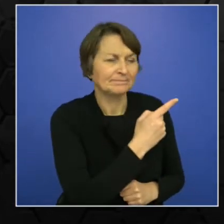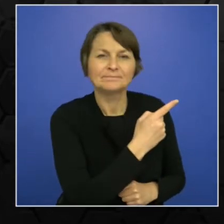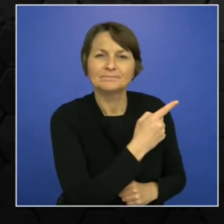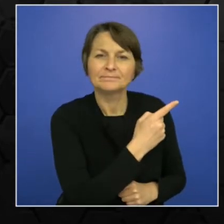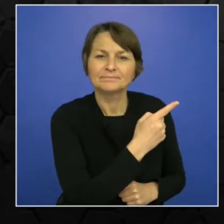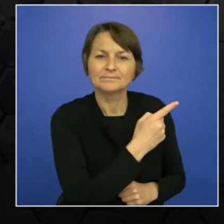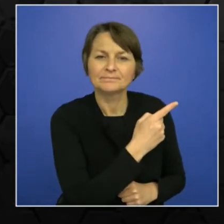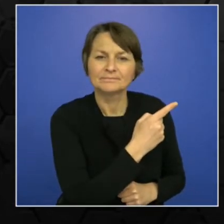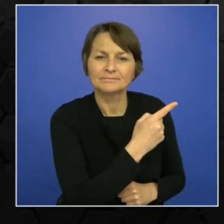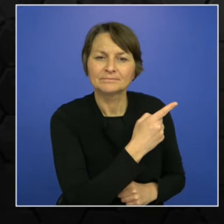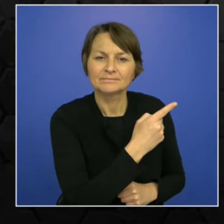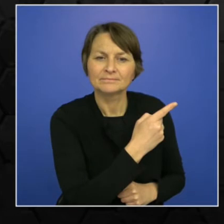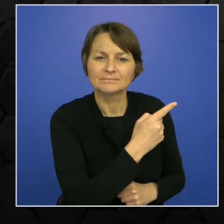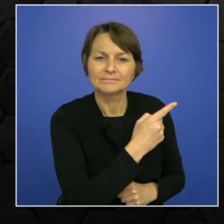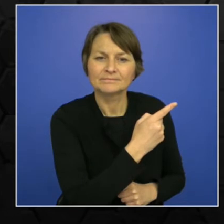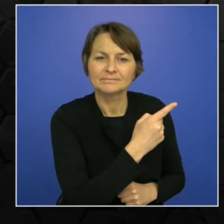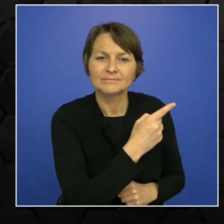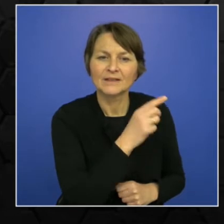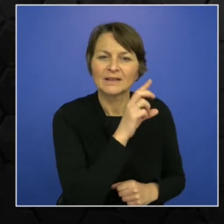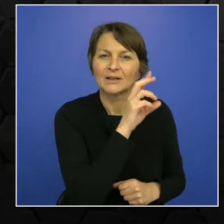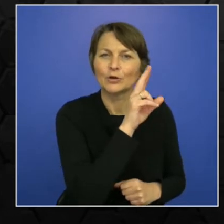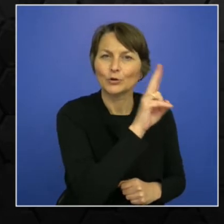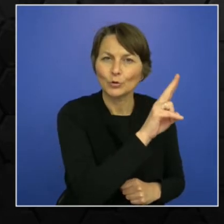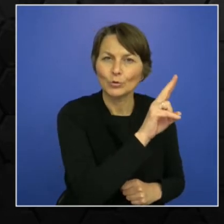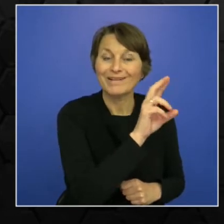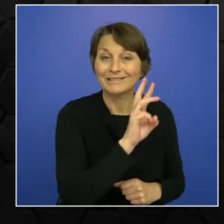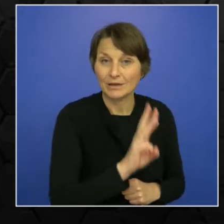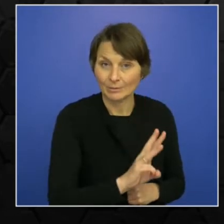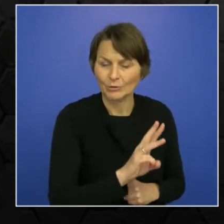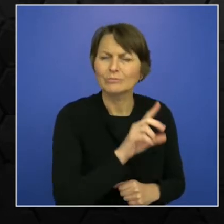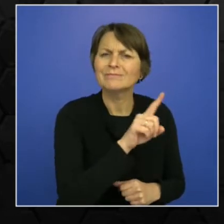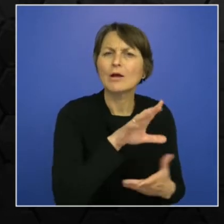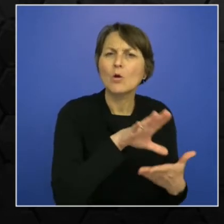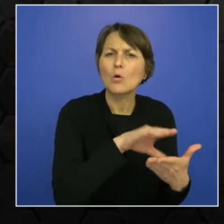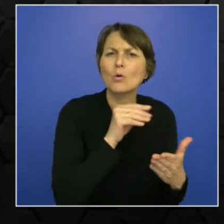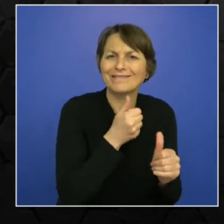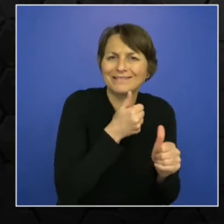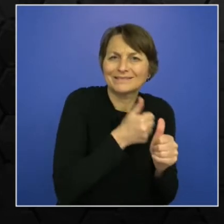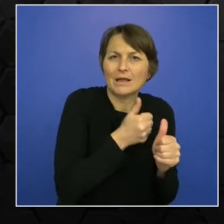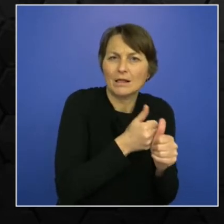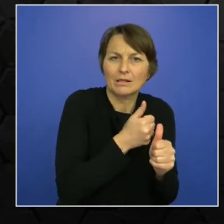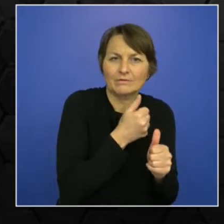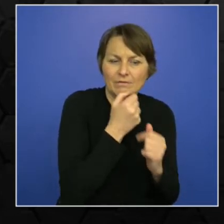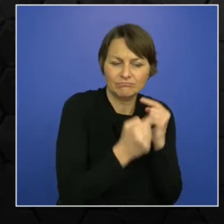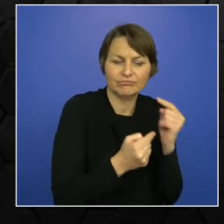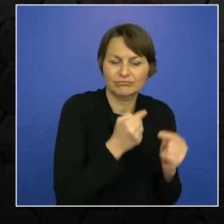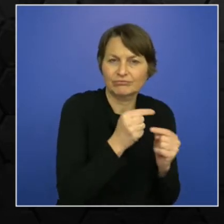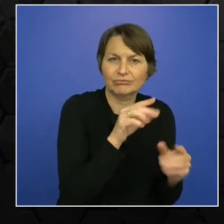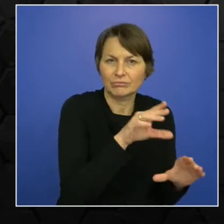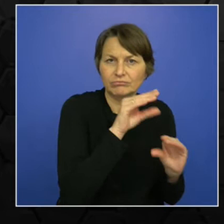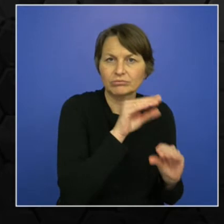UNW matrices, which are the learning matrices for each cell. And how it is able to,